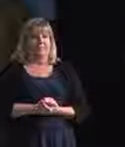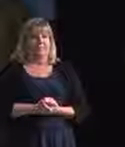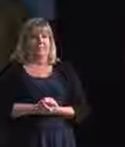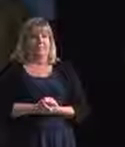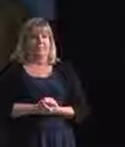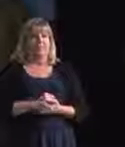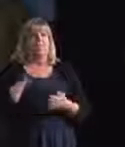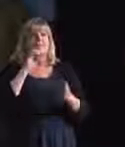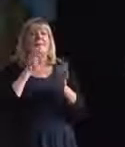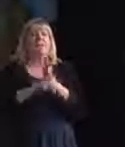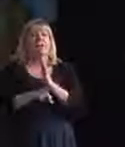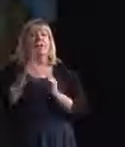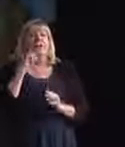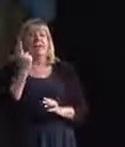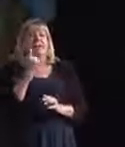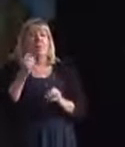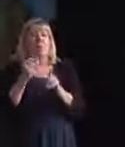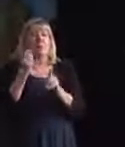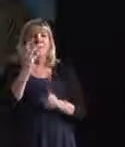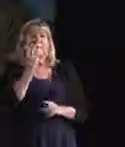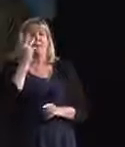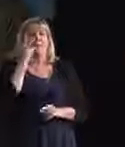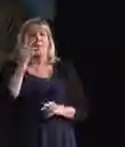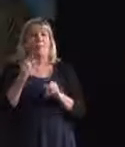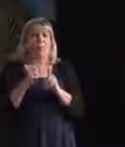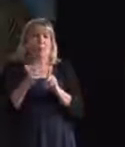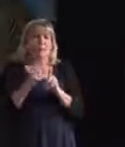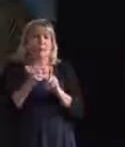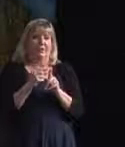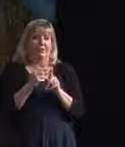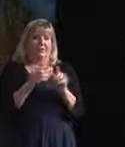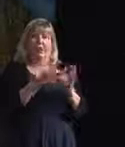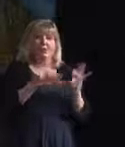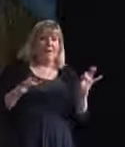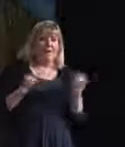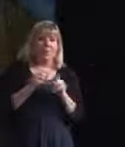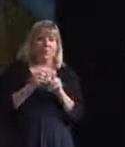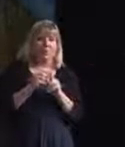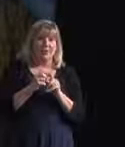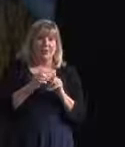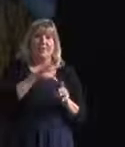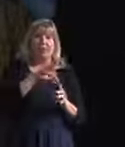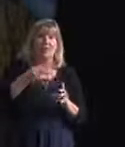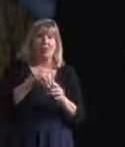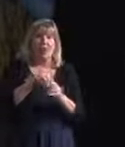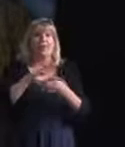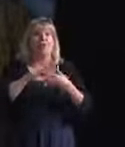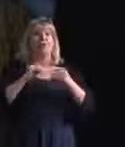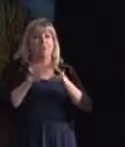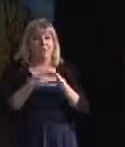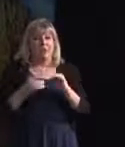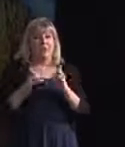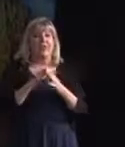To be killed for a single, beautiful word, a string of words that comprise the story